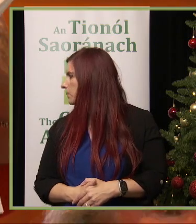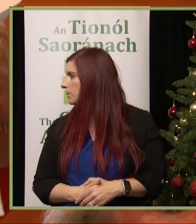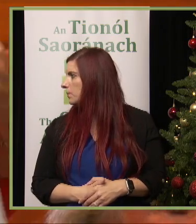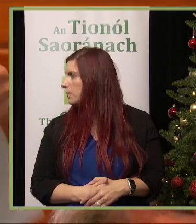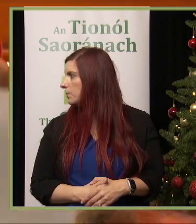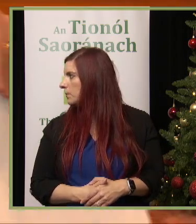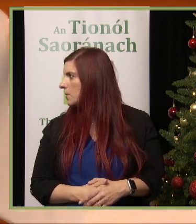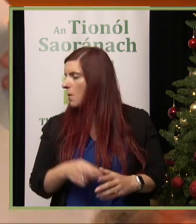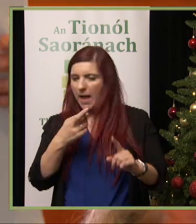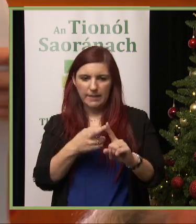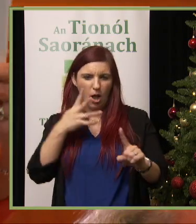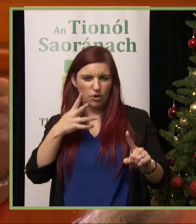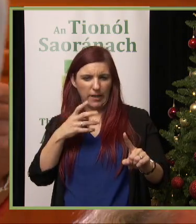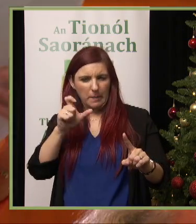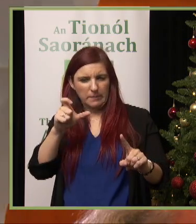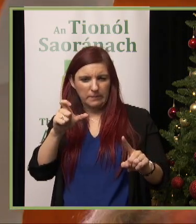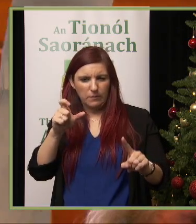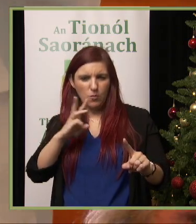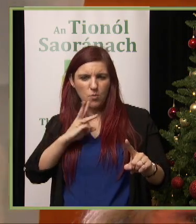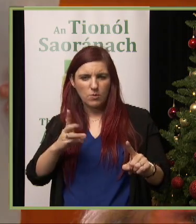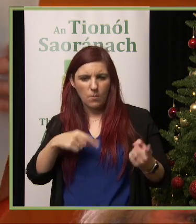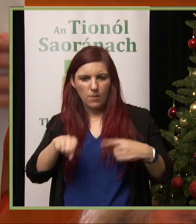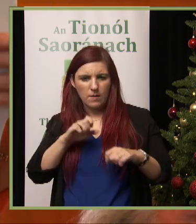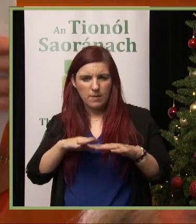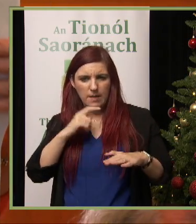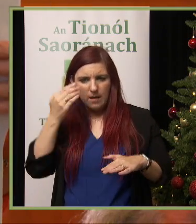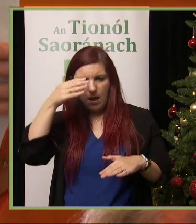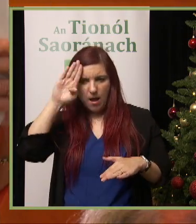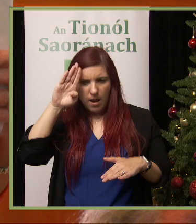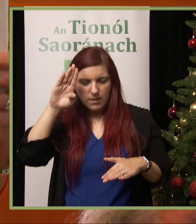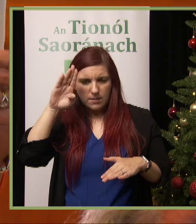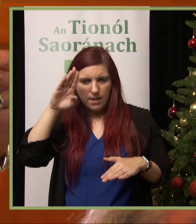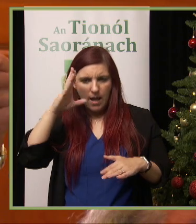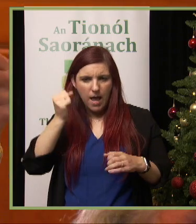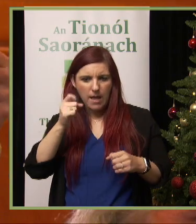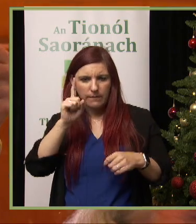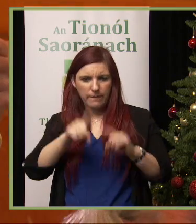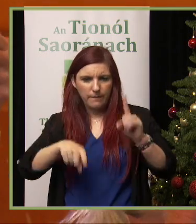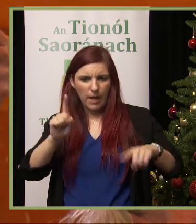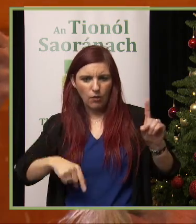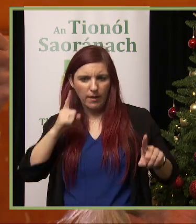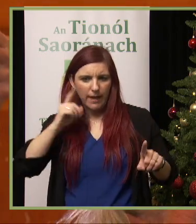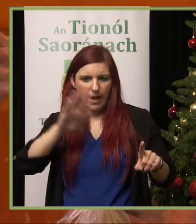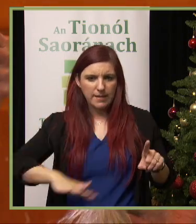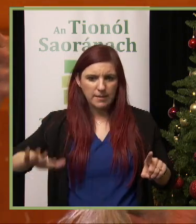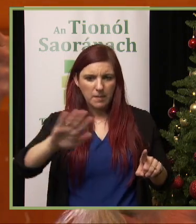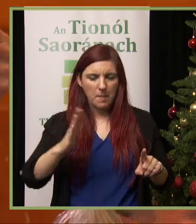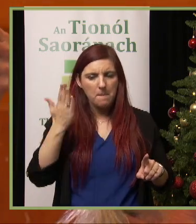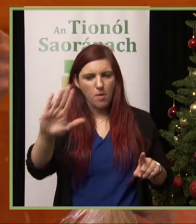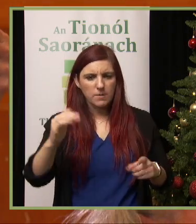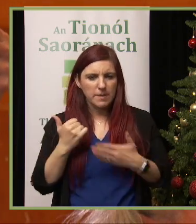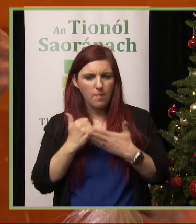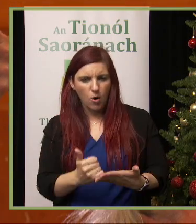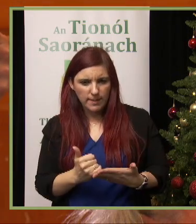would recommend the following. Our table have Ireland's varied landscapes must be supported